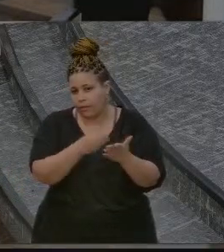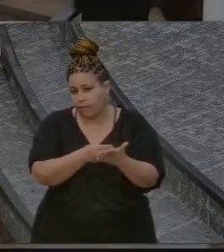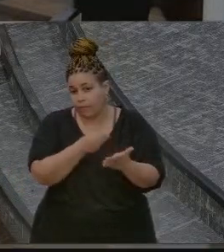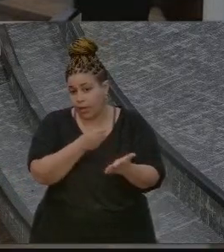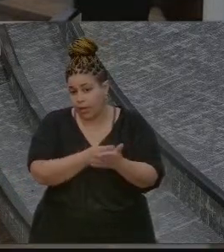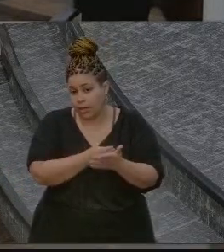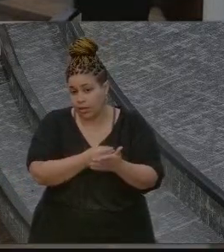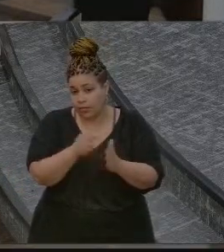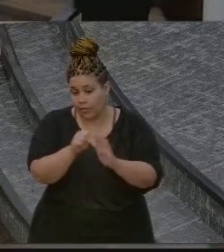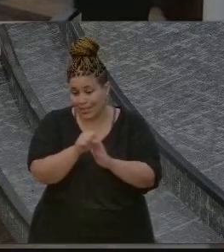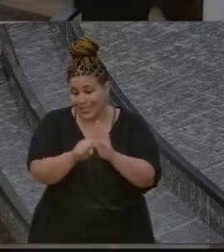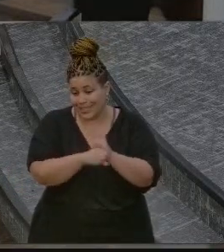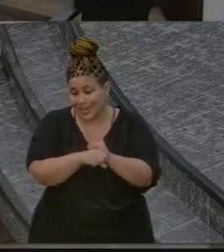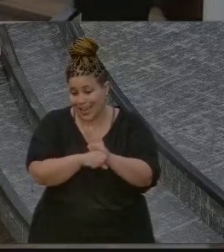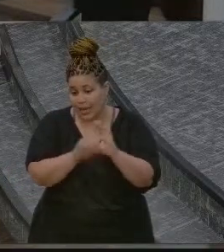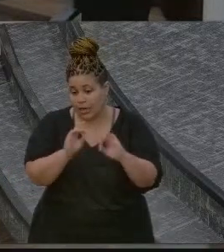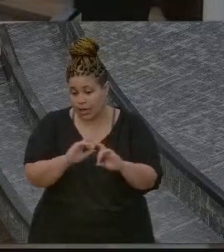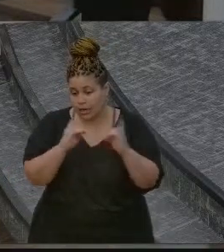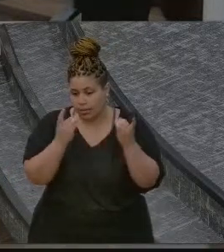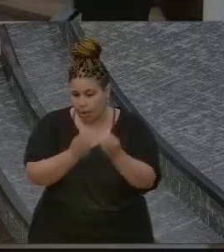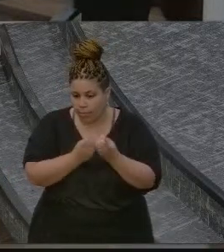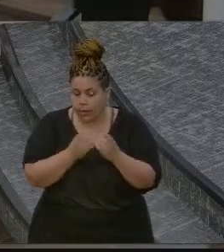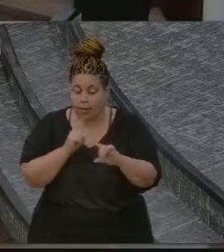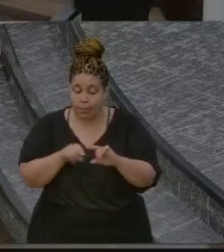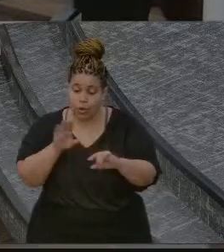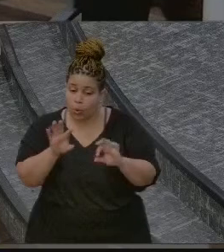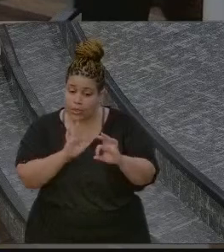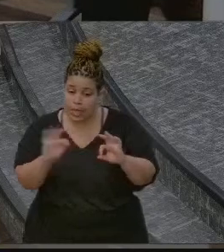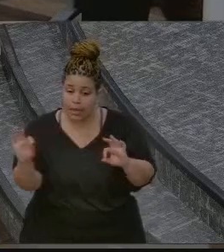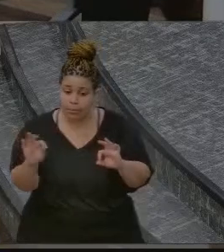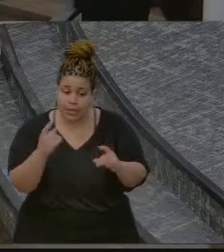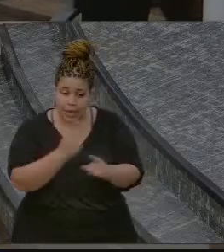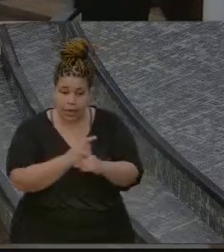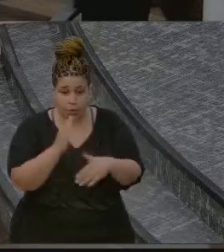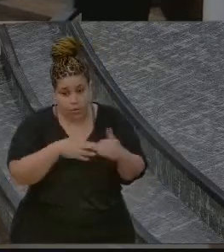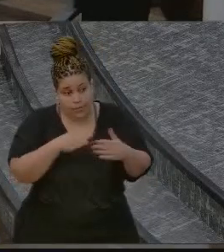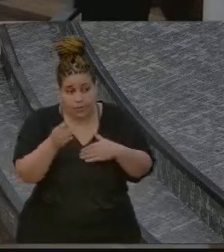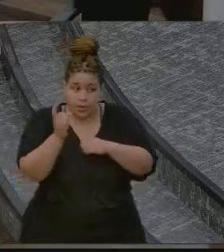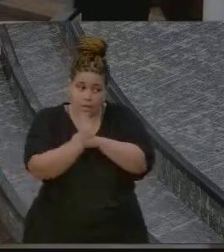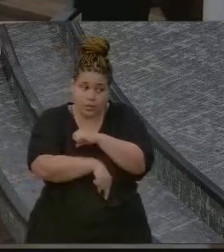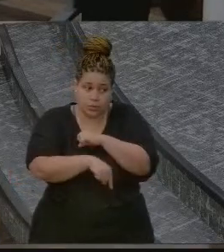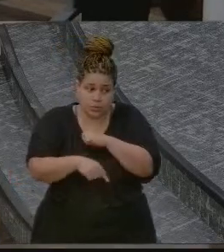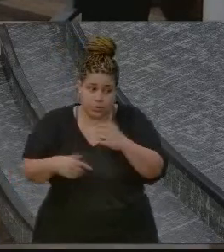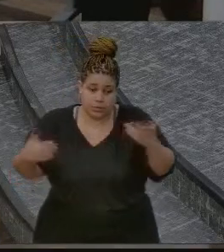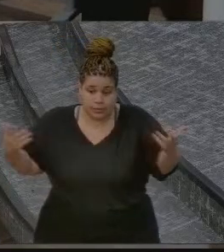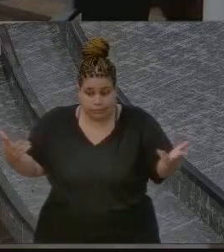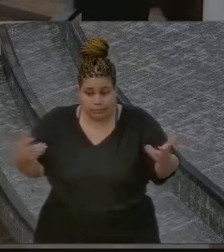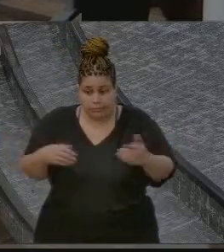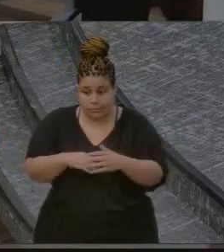But again, I think your statement's accurate. The consequences, whatever they are.